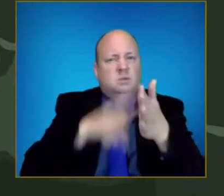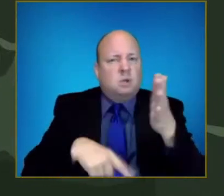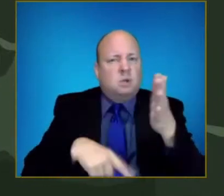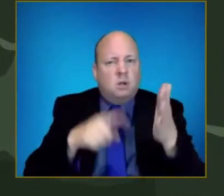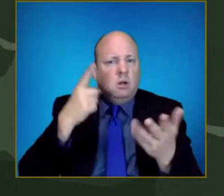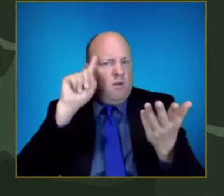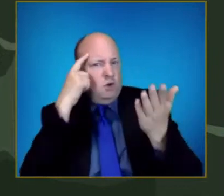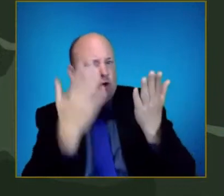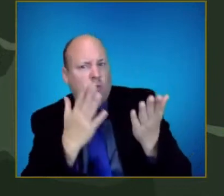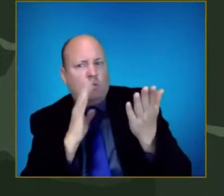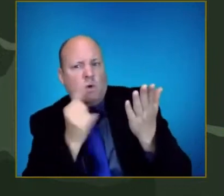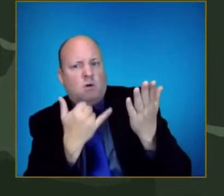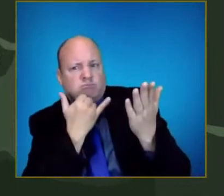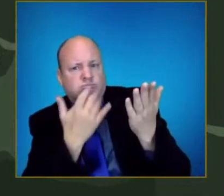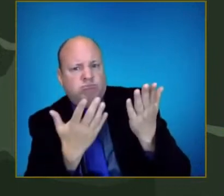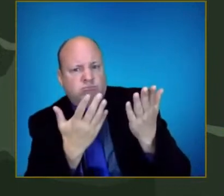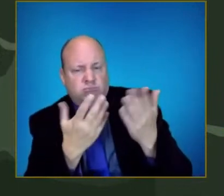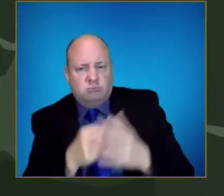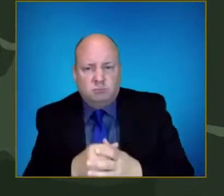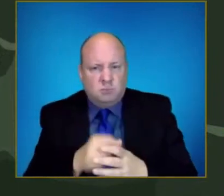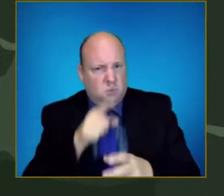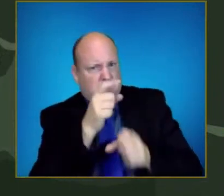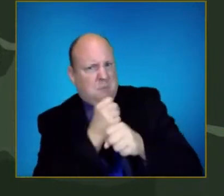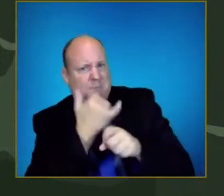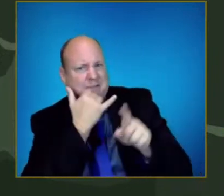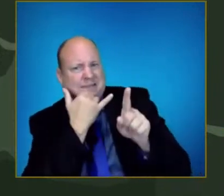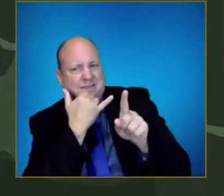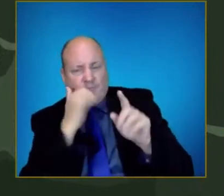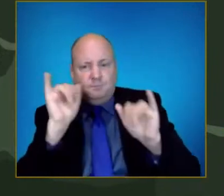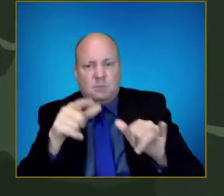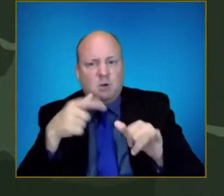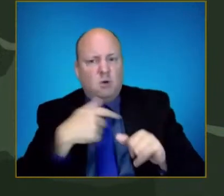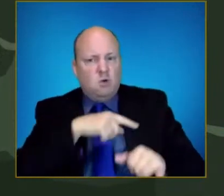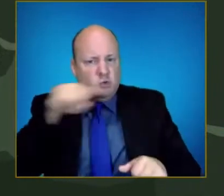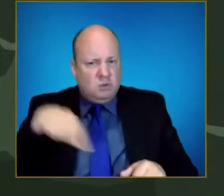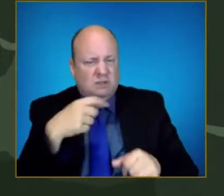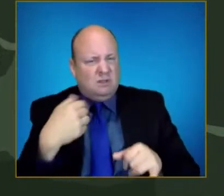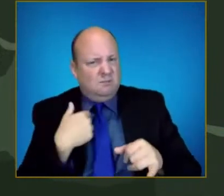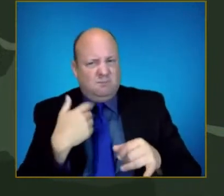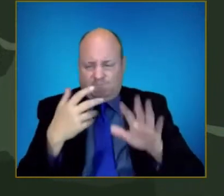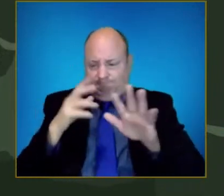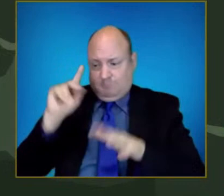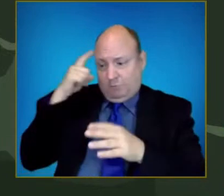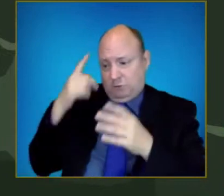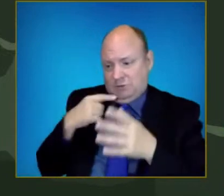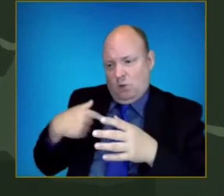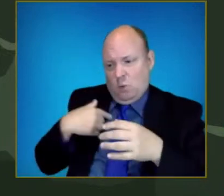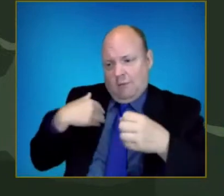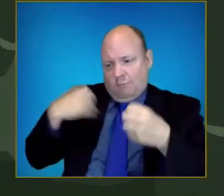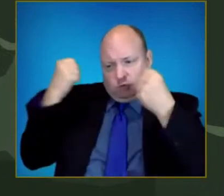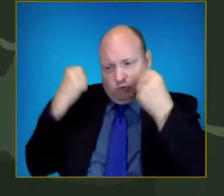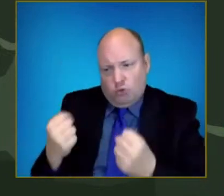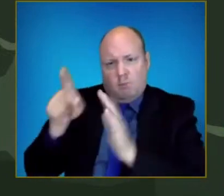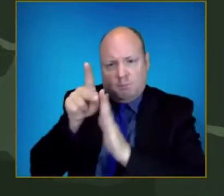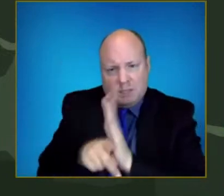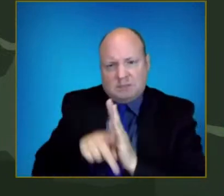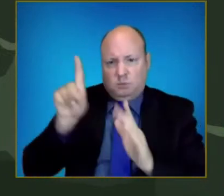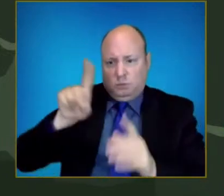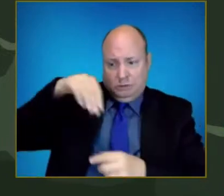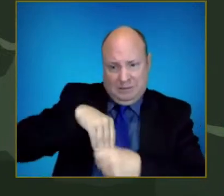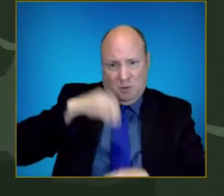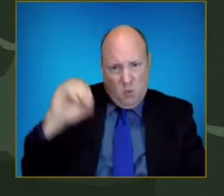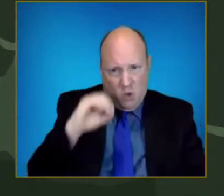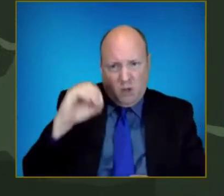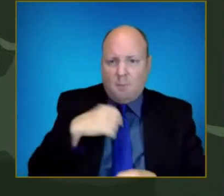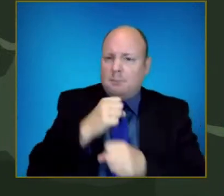nation. We are requiring masks indoors in public places, like the